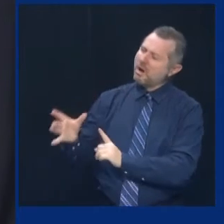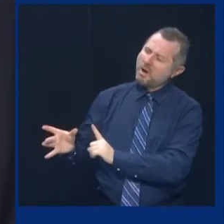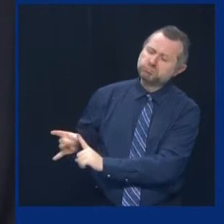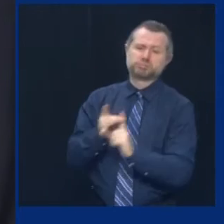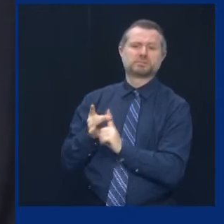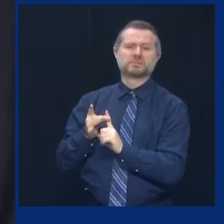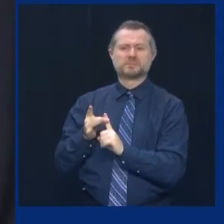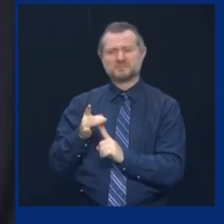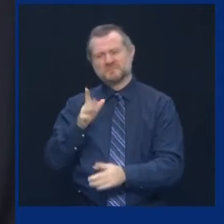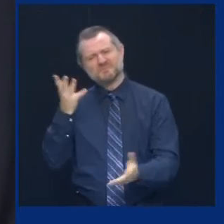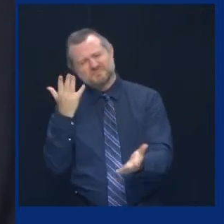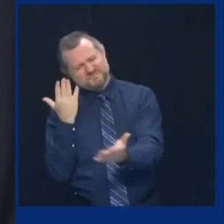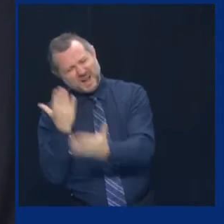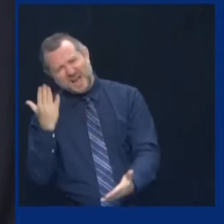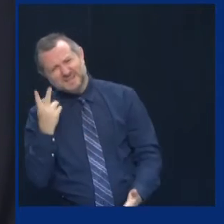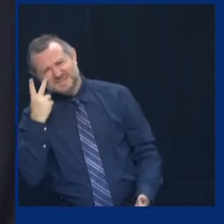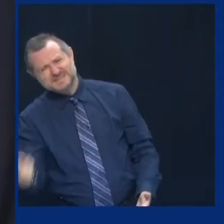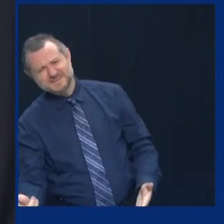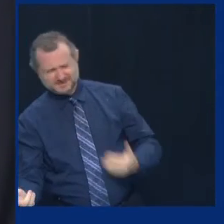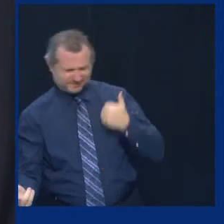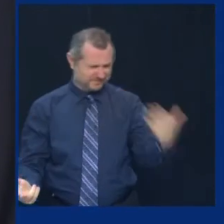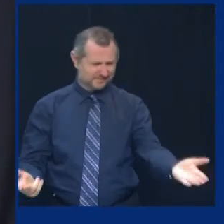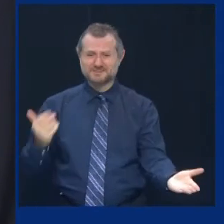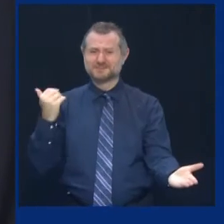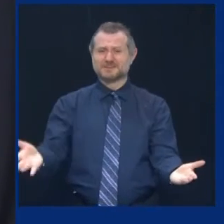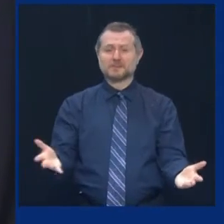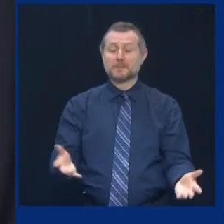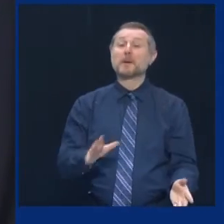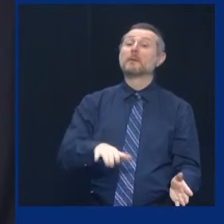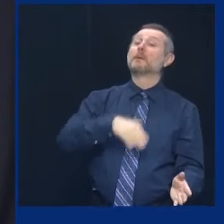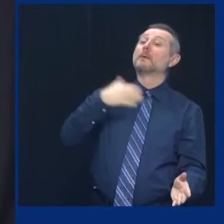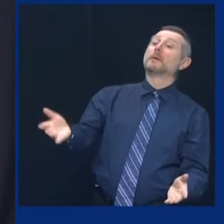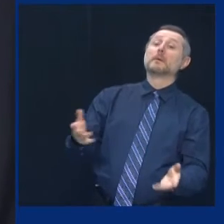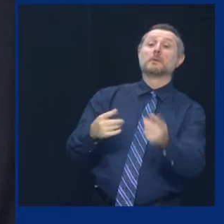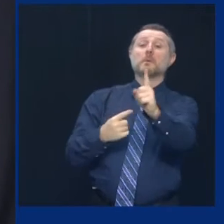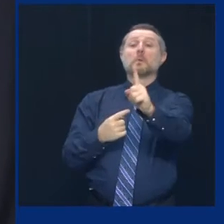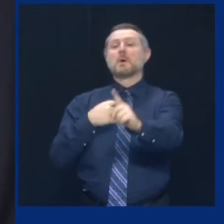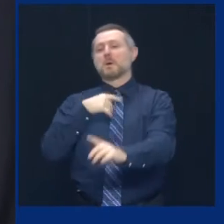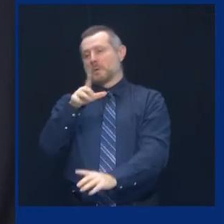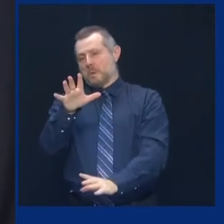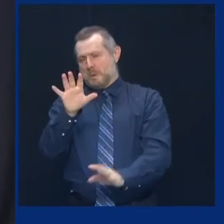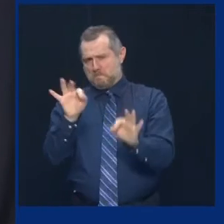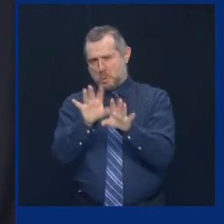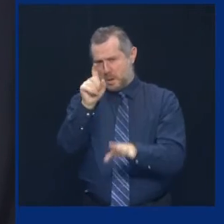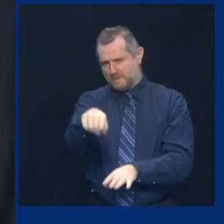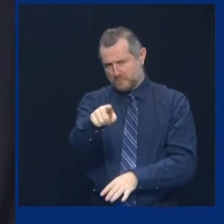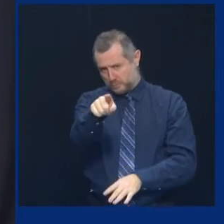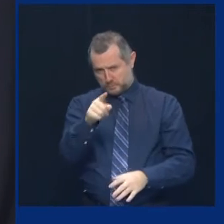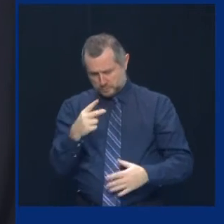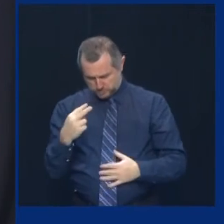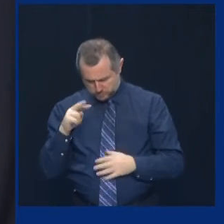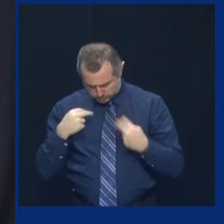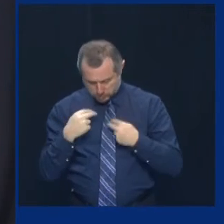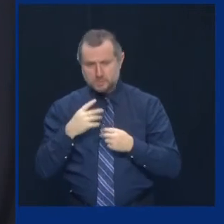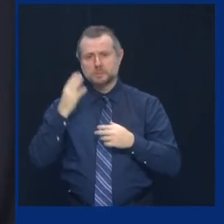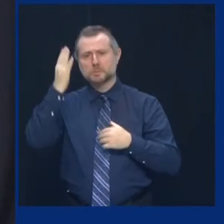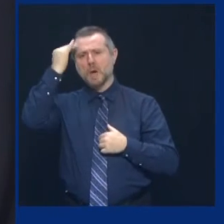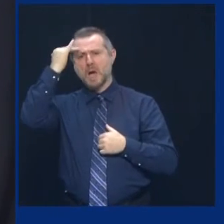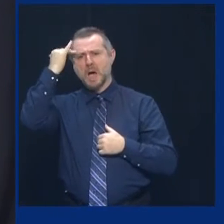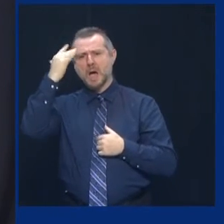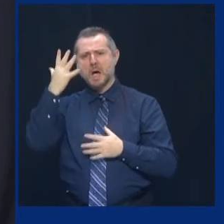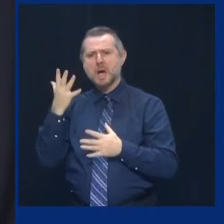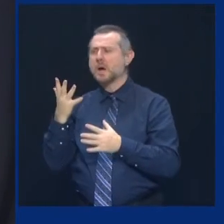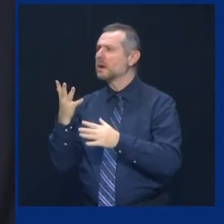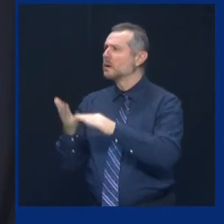That's a fact. You then have to figure out, why is Staten Island's rate higher? Given